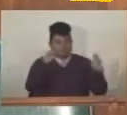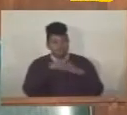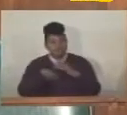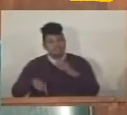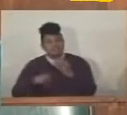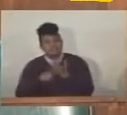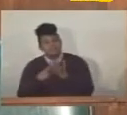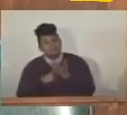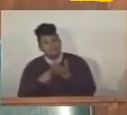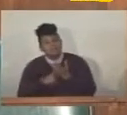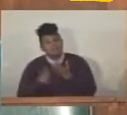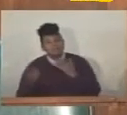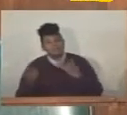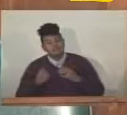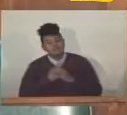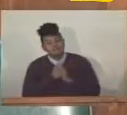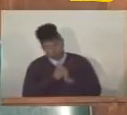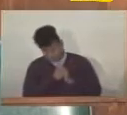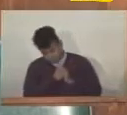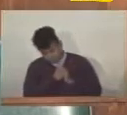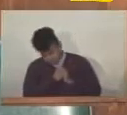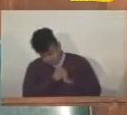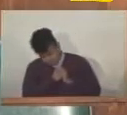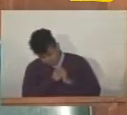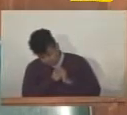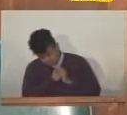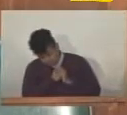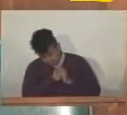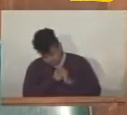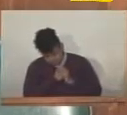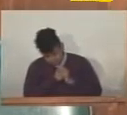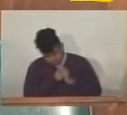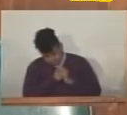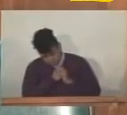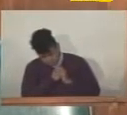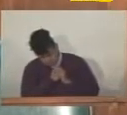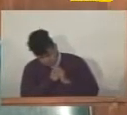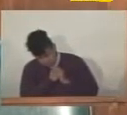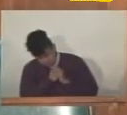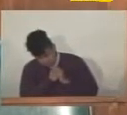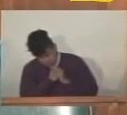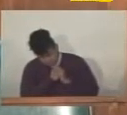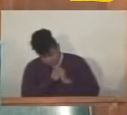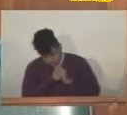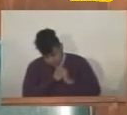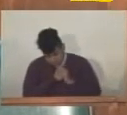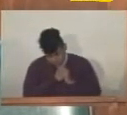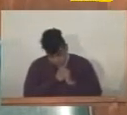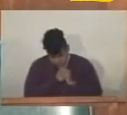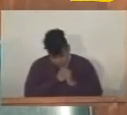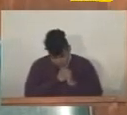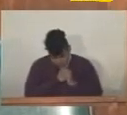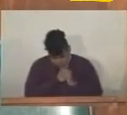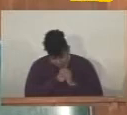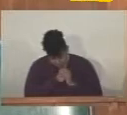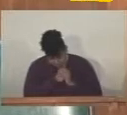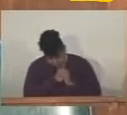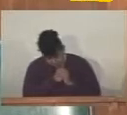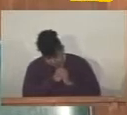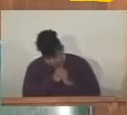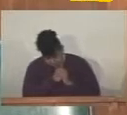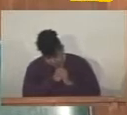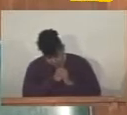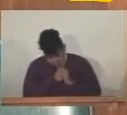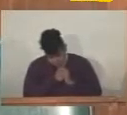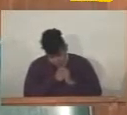And that you are supportive does not mean that